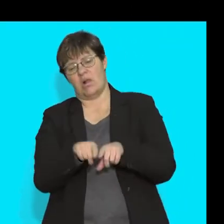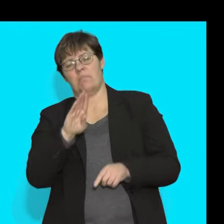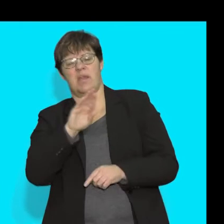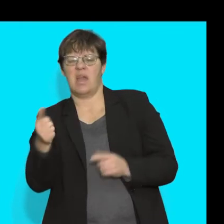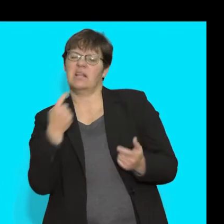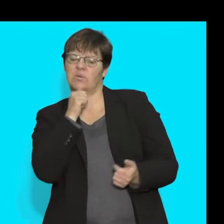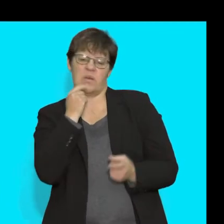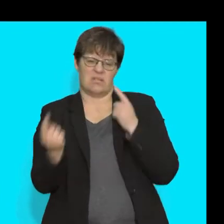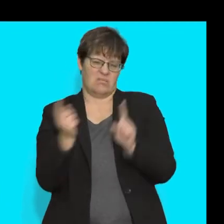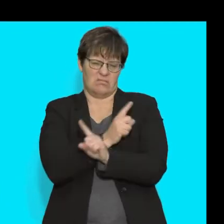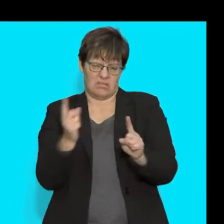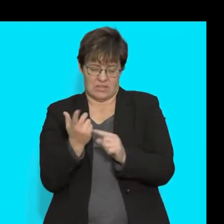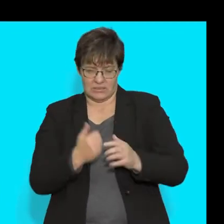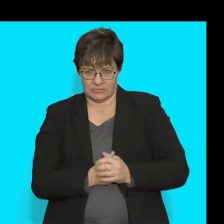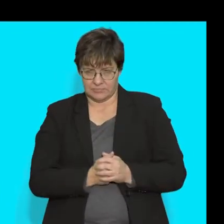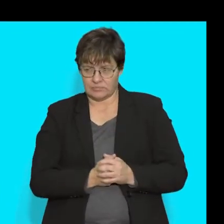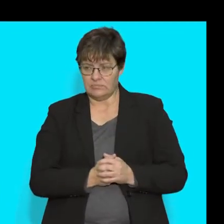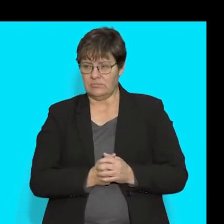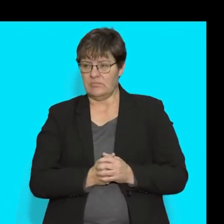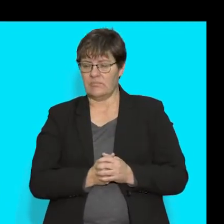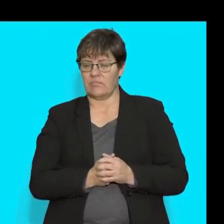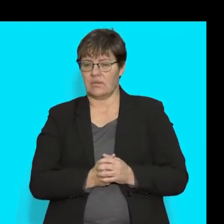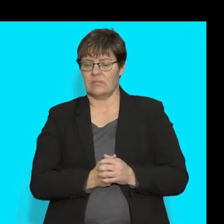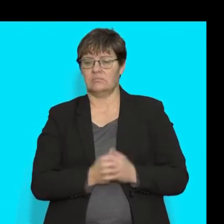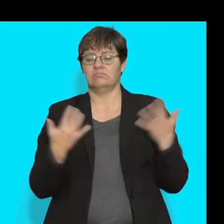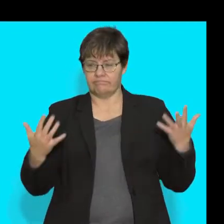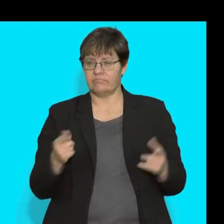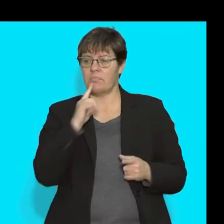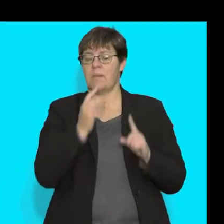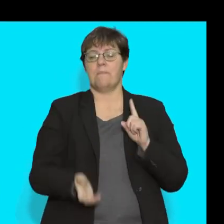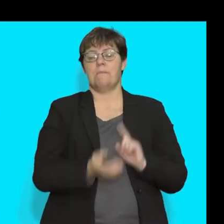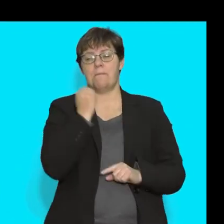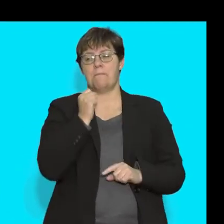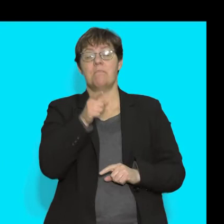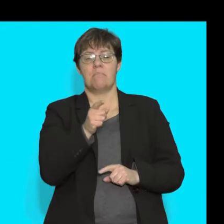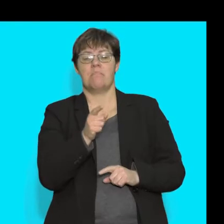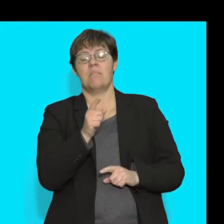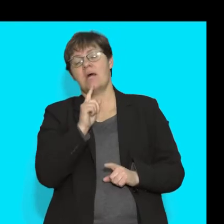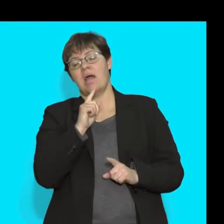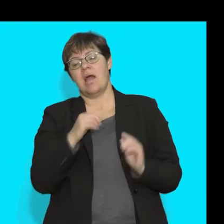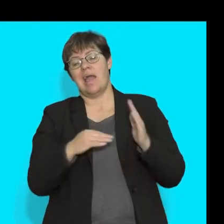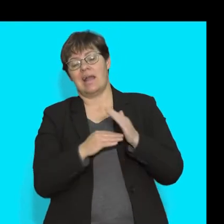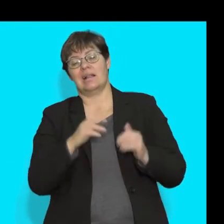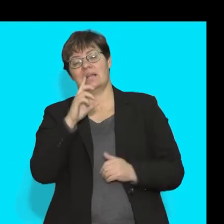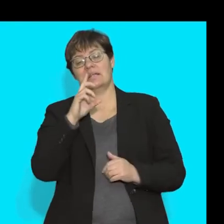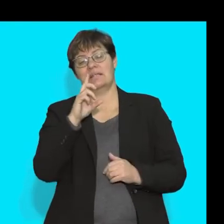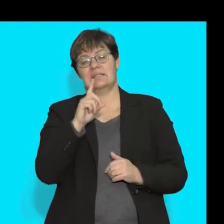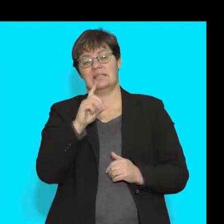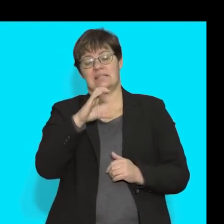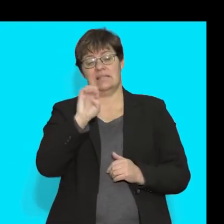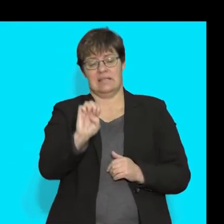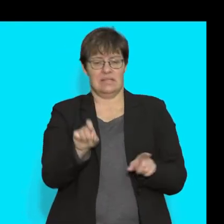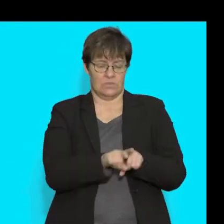to BA. Is really up to you how you write that, right? And then that's how you can then find what the